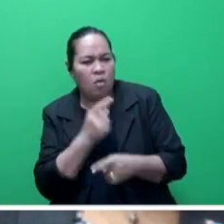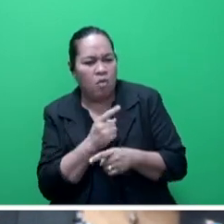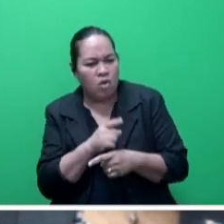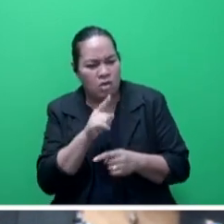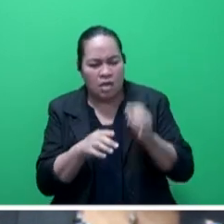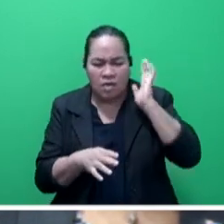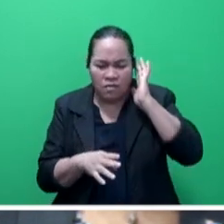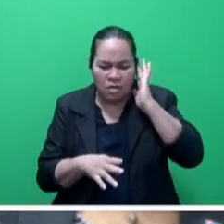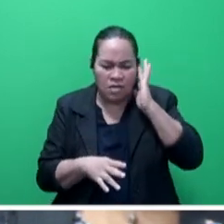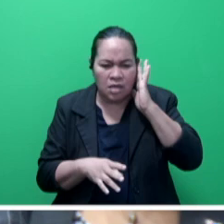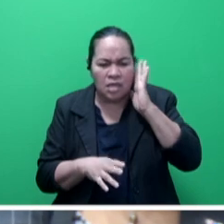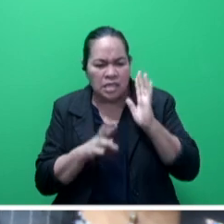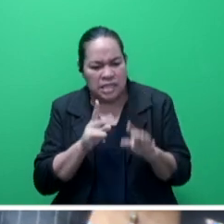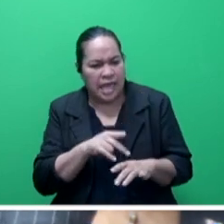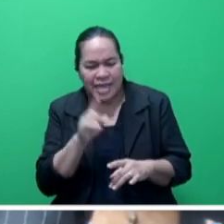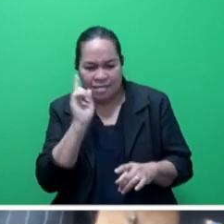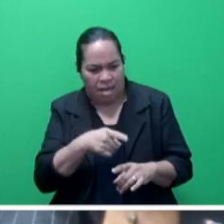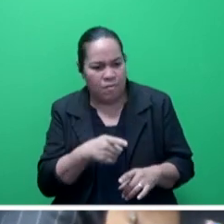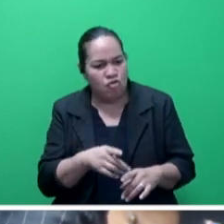of parliamentary privilege. I'm